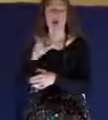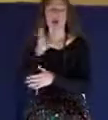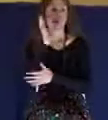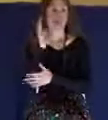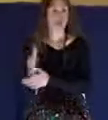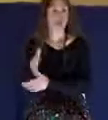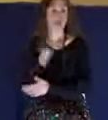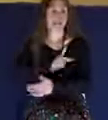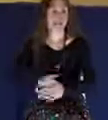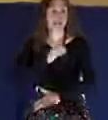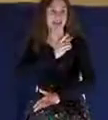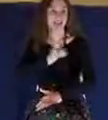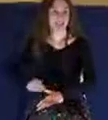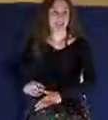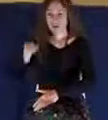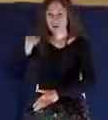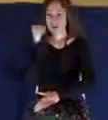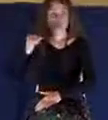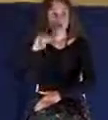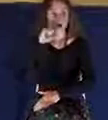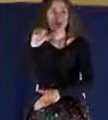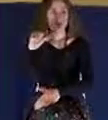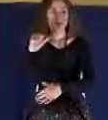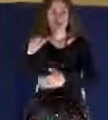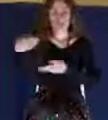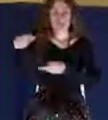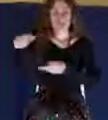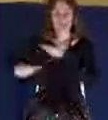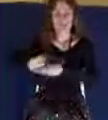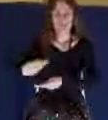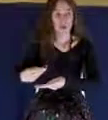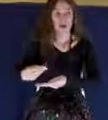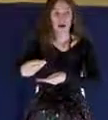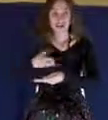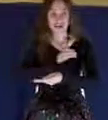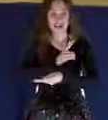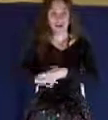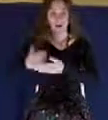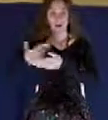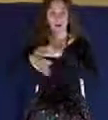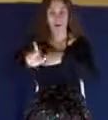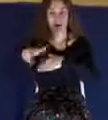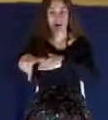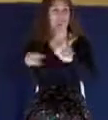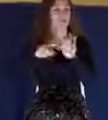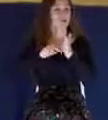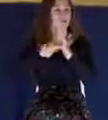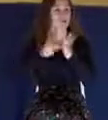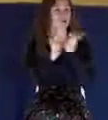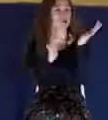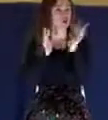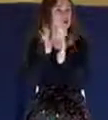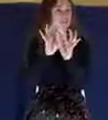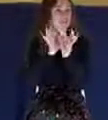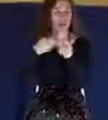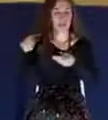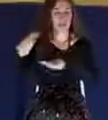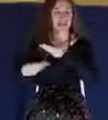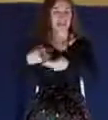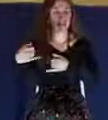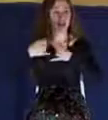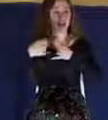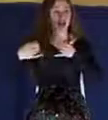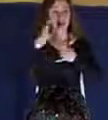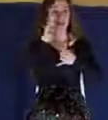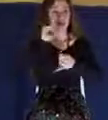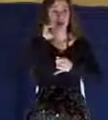no Messiah. So this is the story of how she became the grandmother of King David. And later, she's